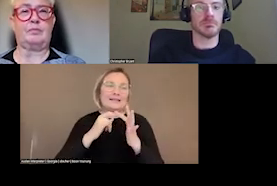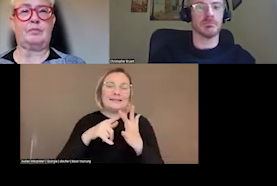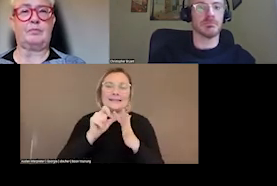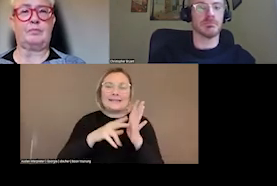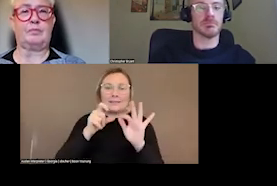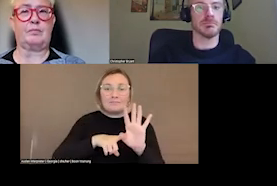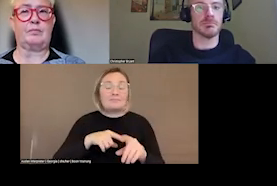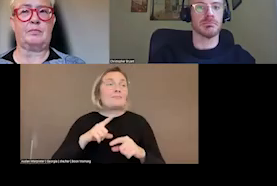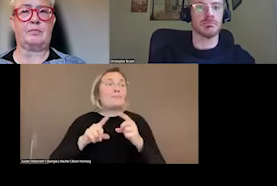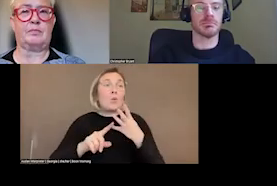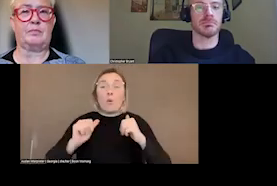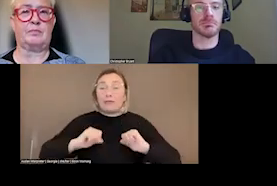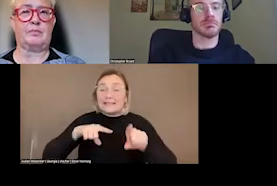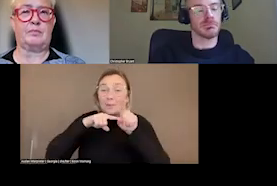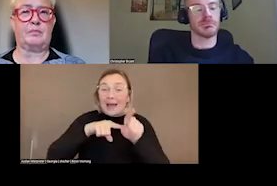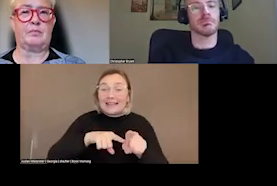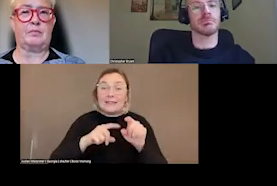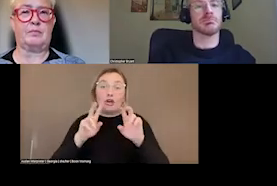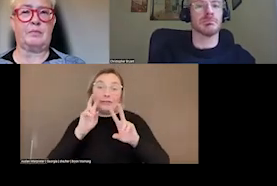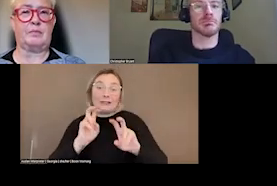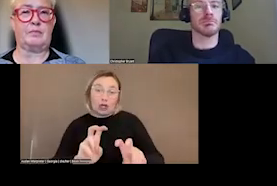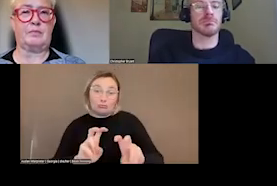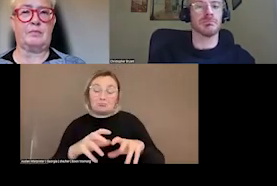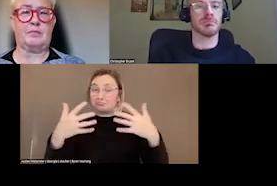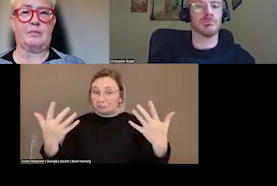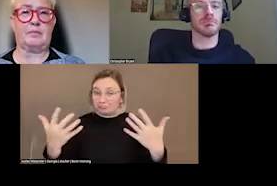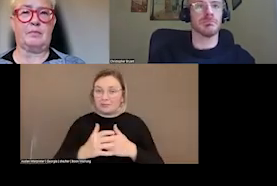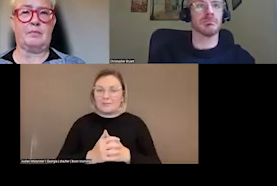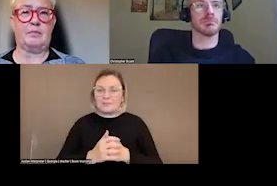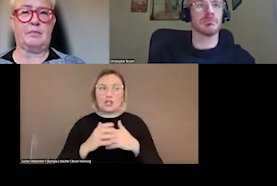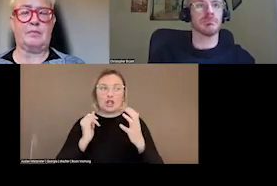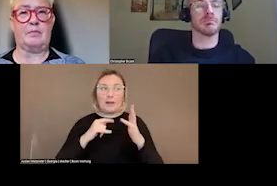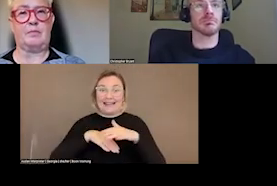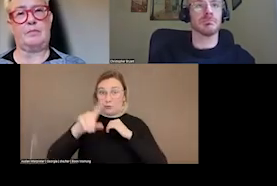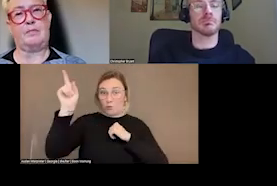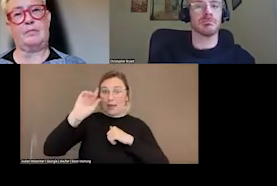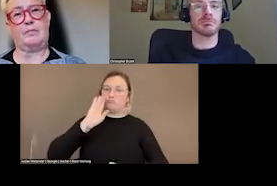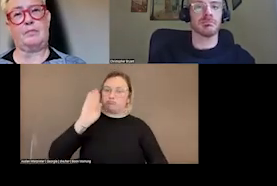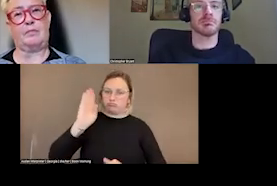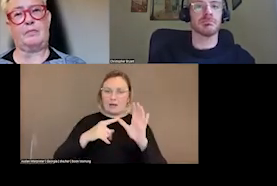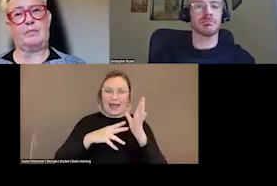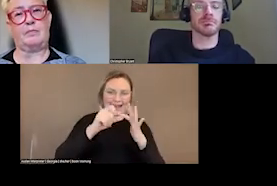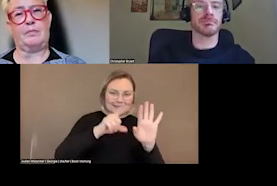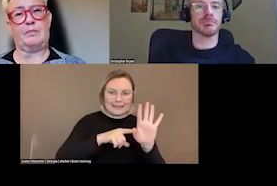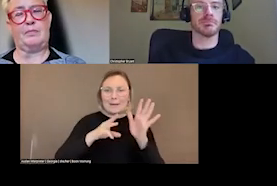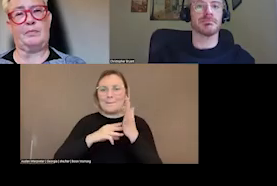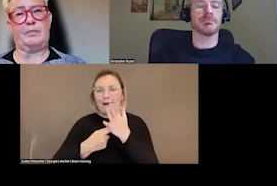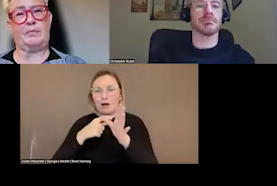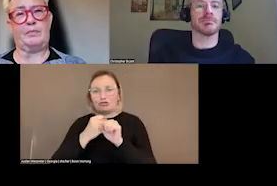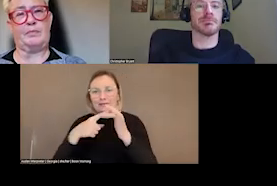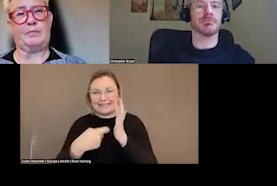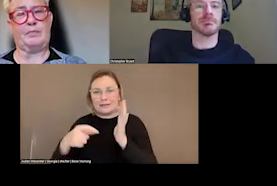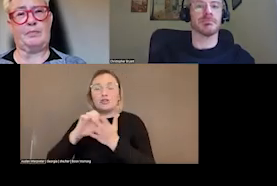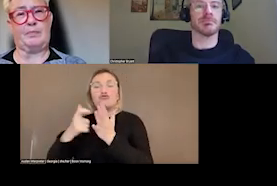even practice-based research. So later in this session, Andy and Margaret and Chris are going to talk you through